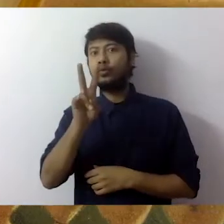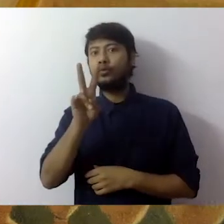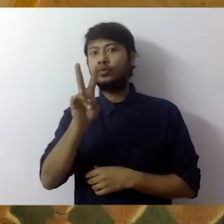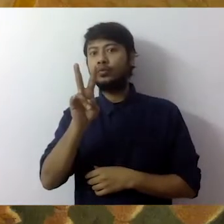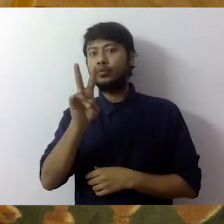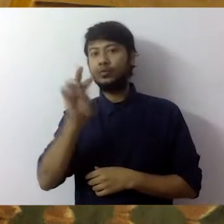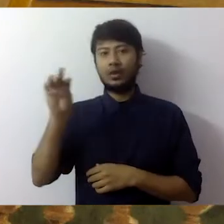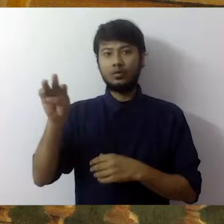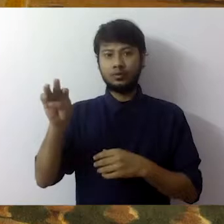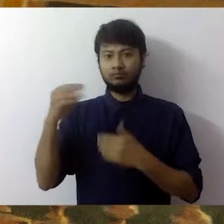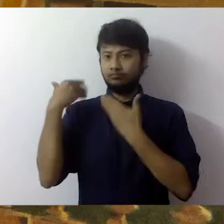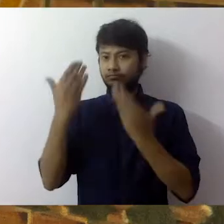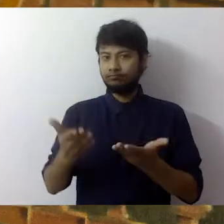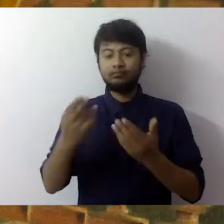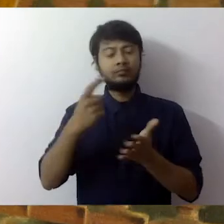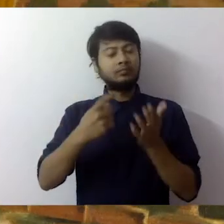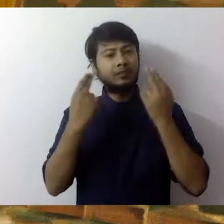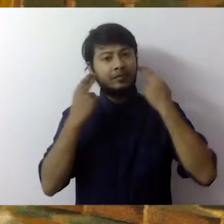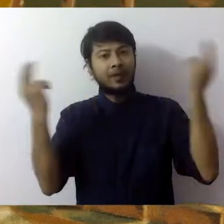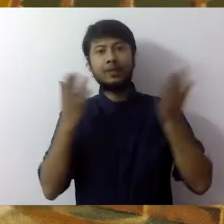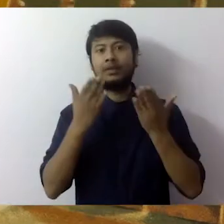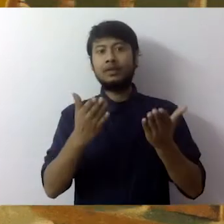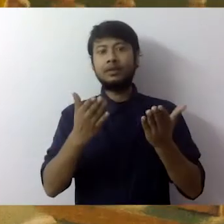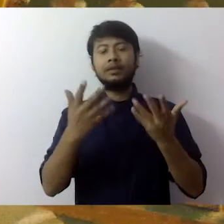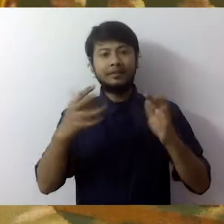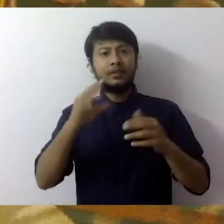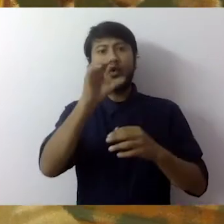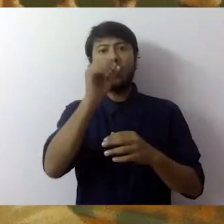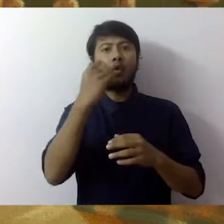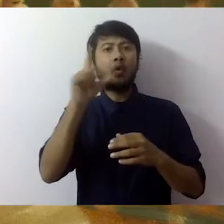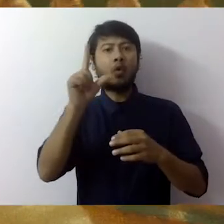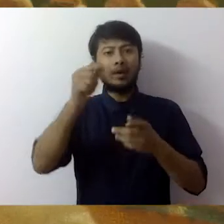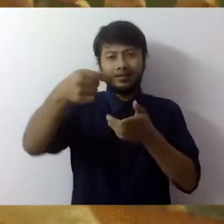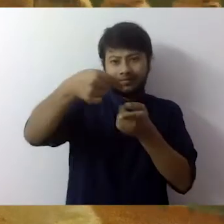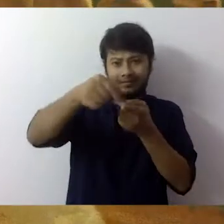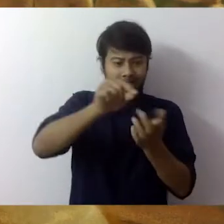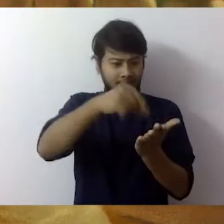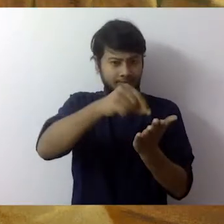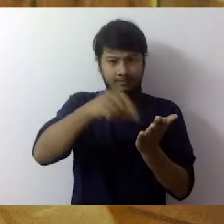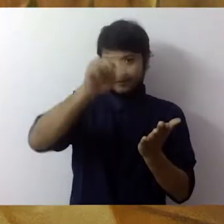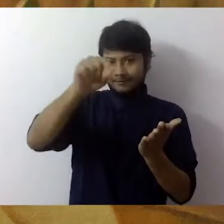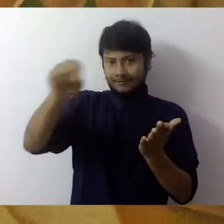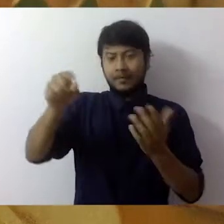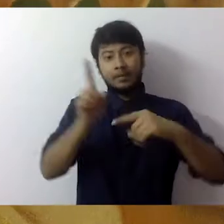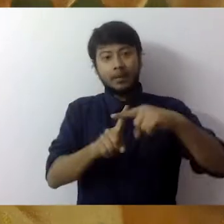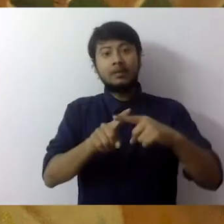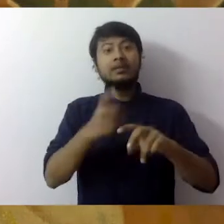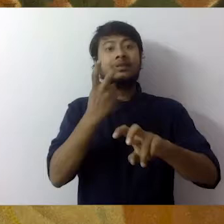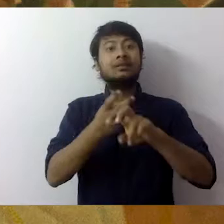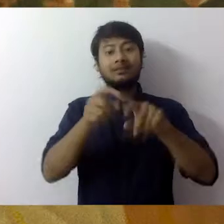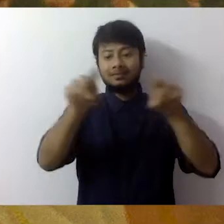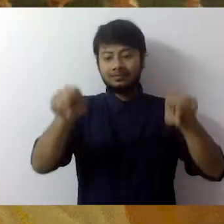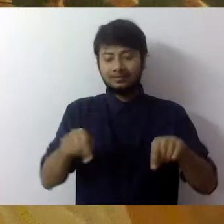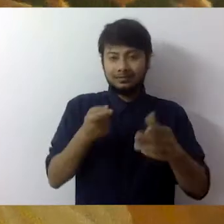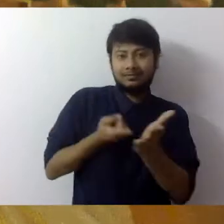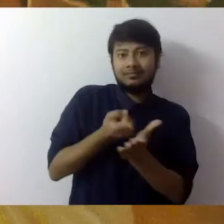canvas paintings and later for the lithographs depicting Indian mythology. It was on the behest of Diwan Sir T.